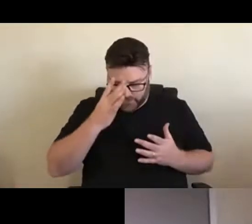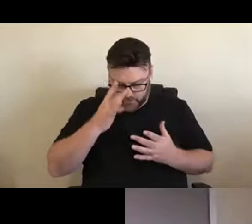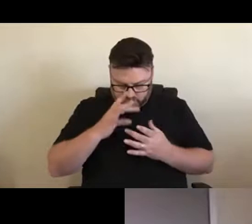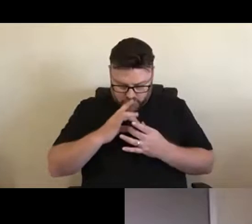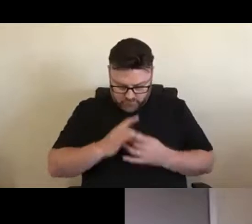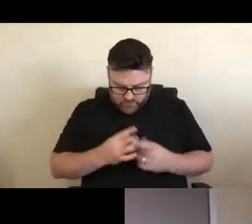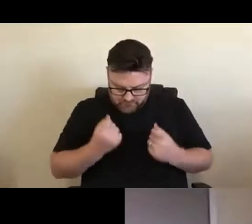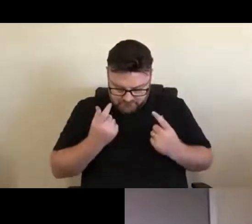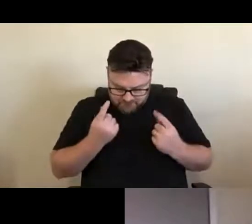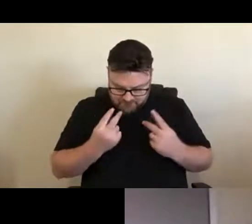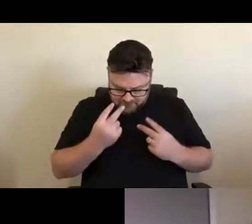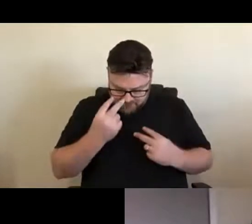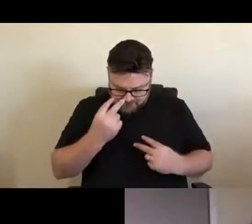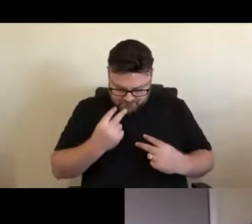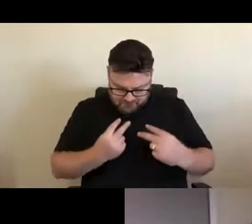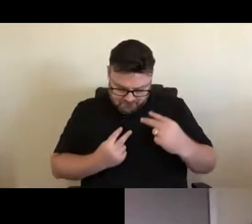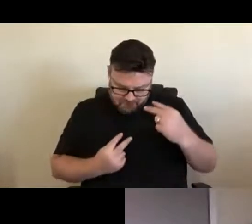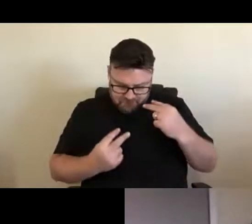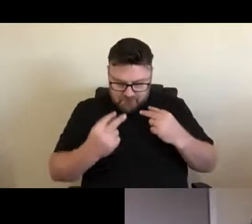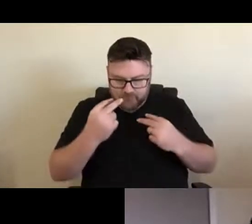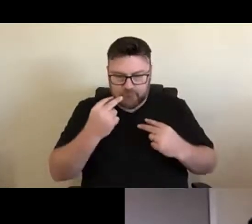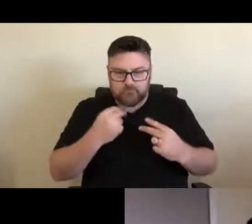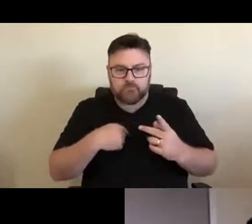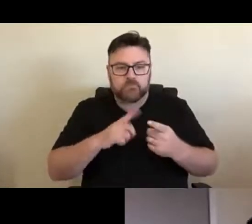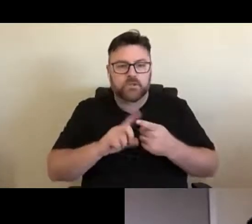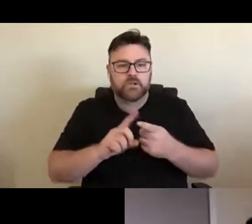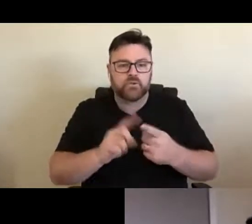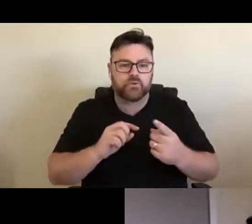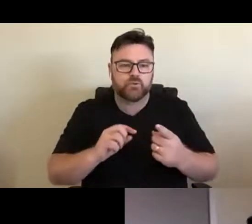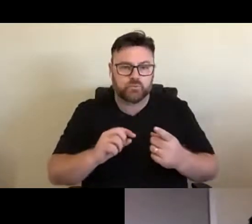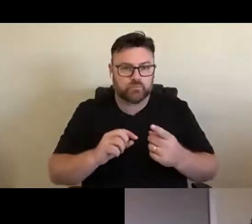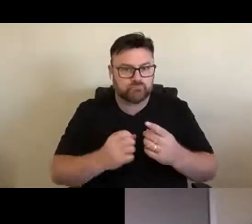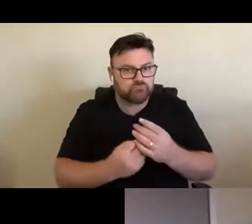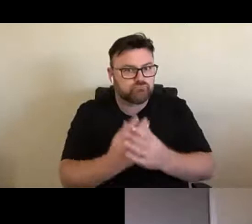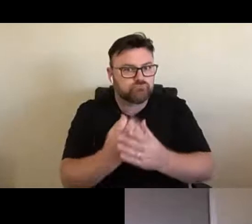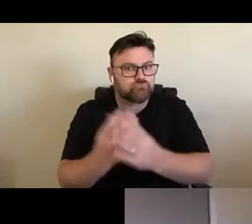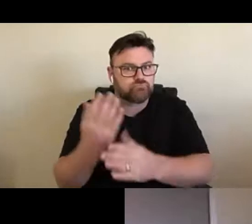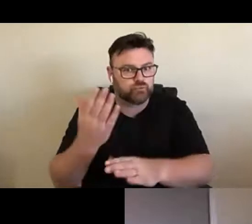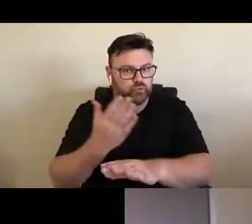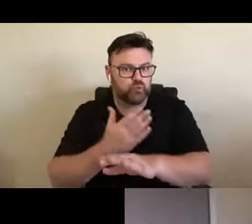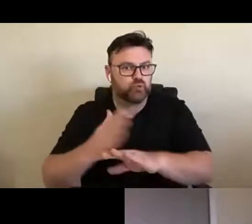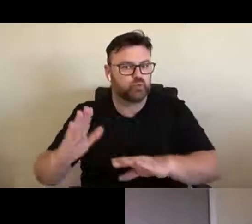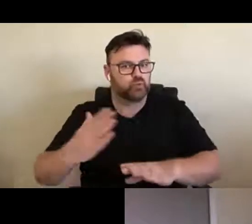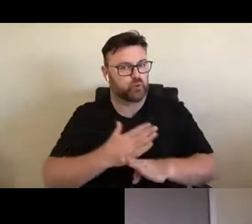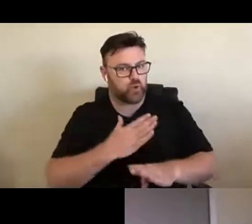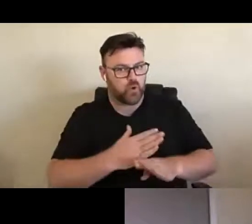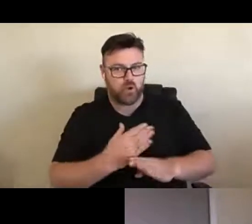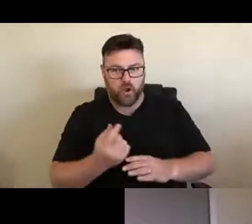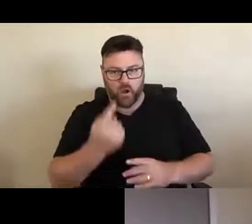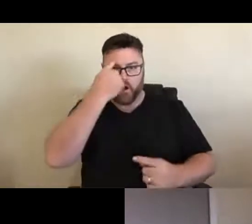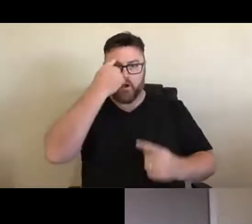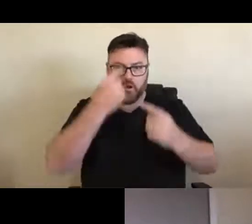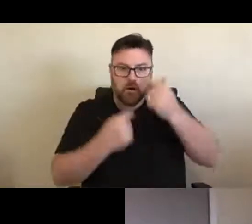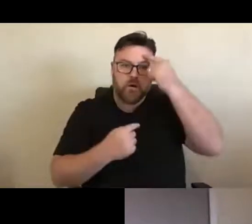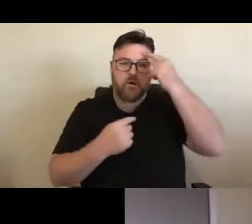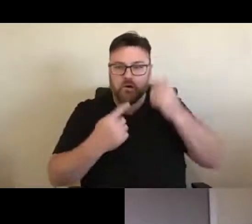a continually evolving practice, but definitely during COVID, I was actually in Brisbane for that